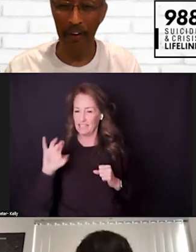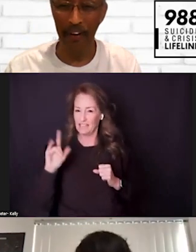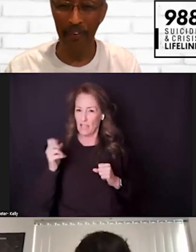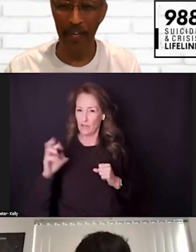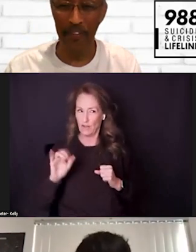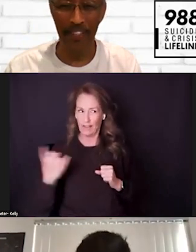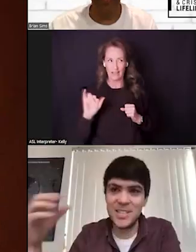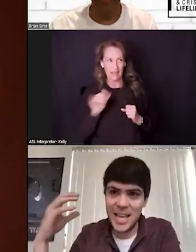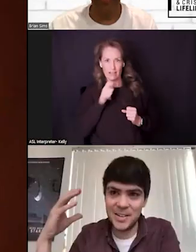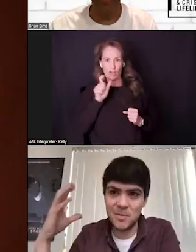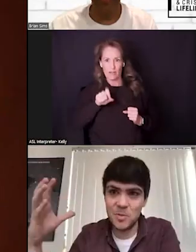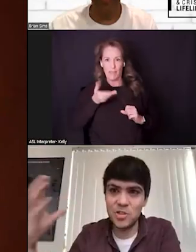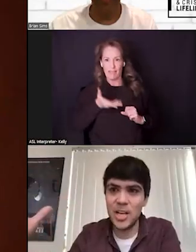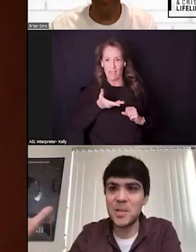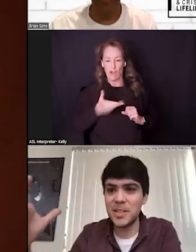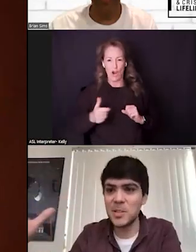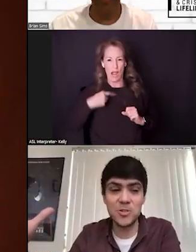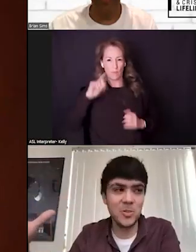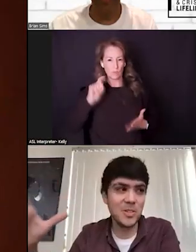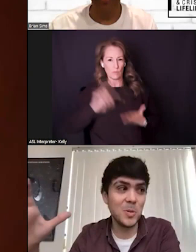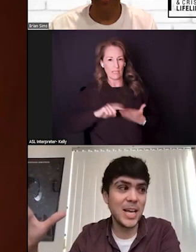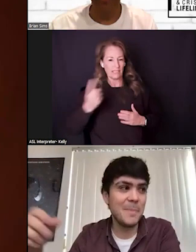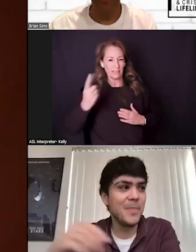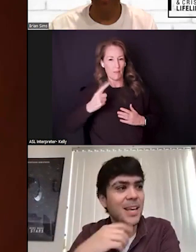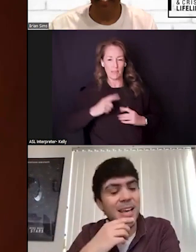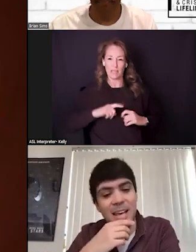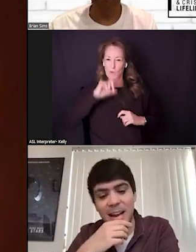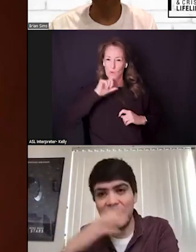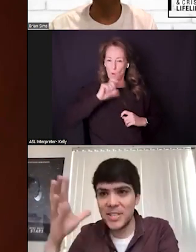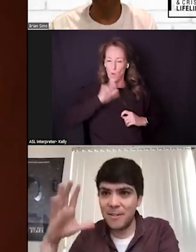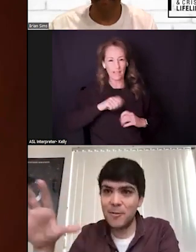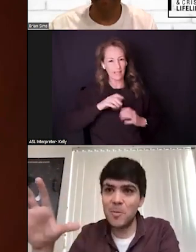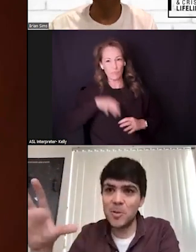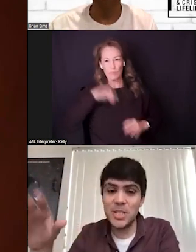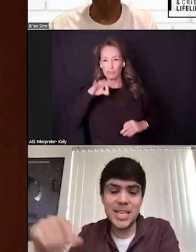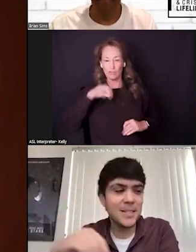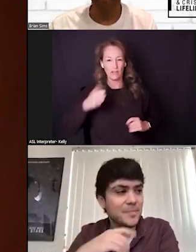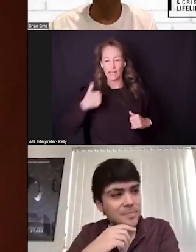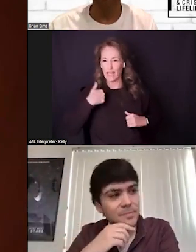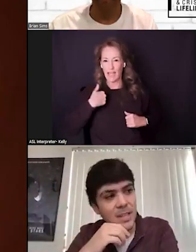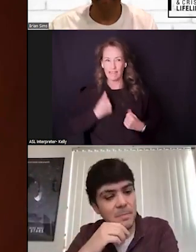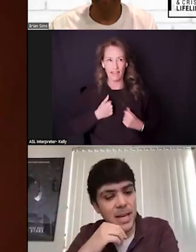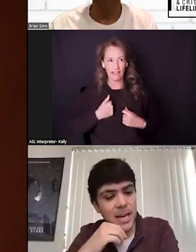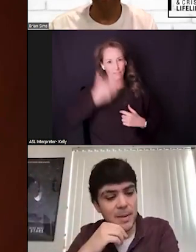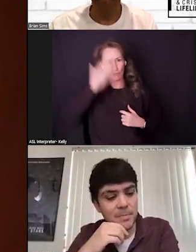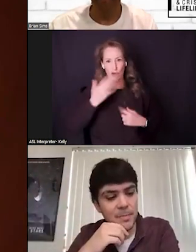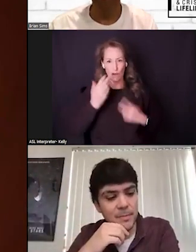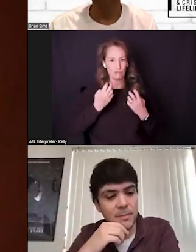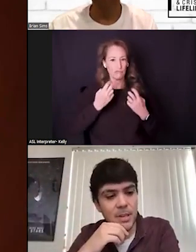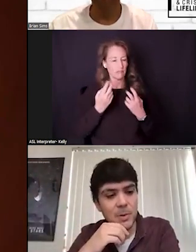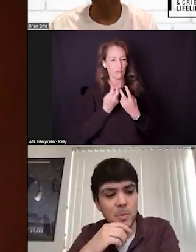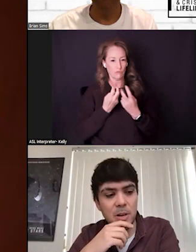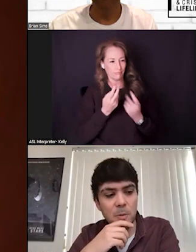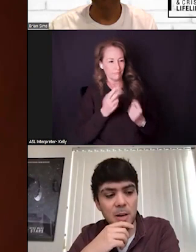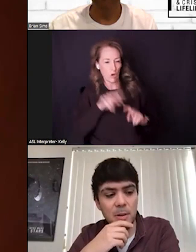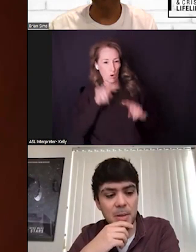something so ancient and just genuinely special this whole time, and I had this kind of front row seat. But